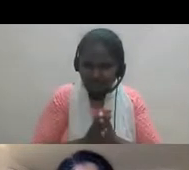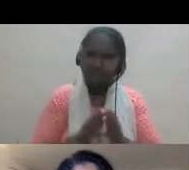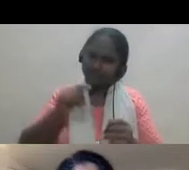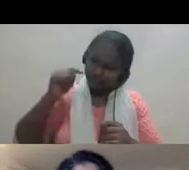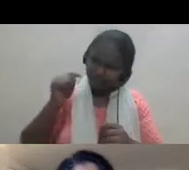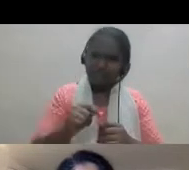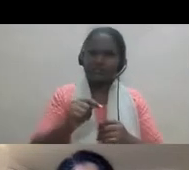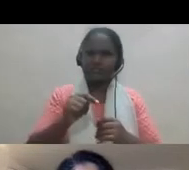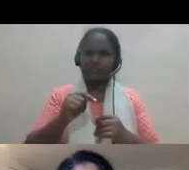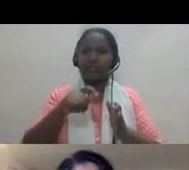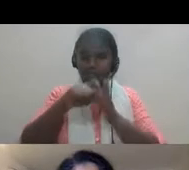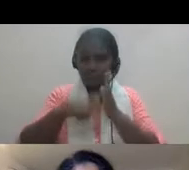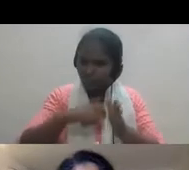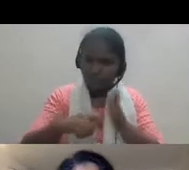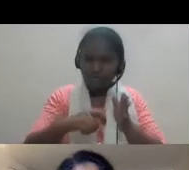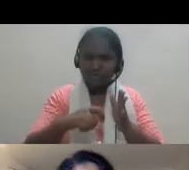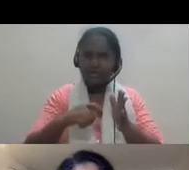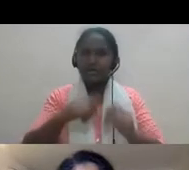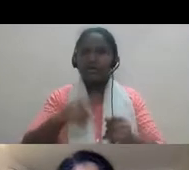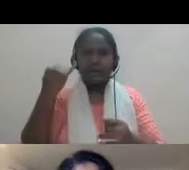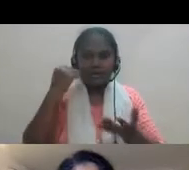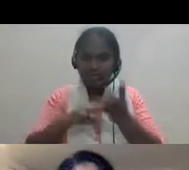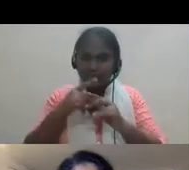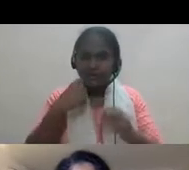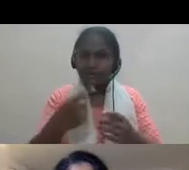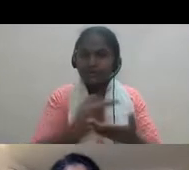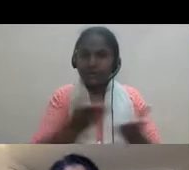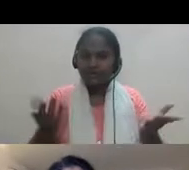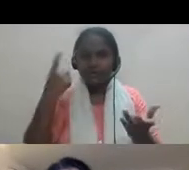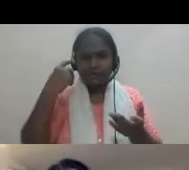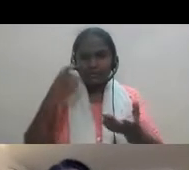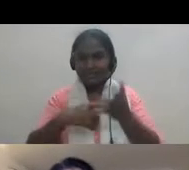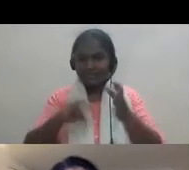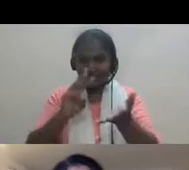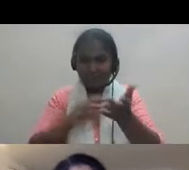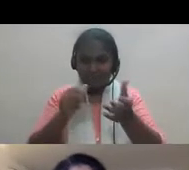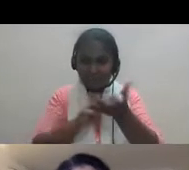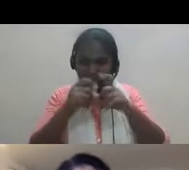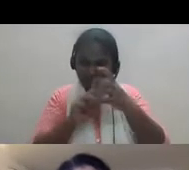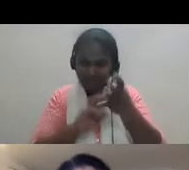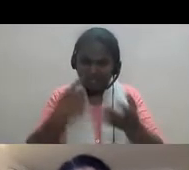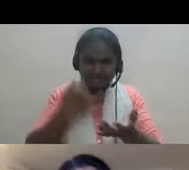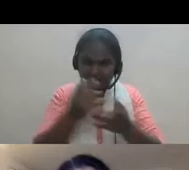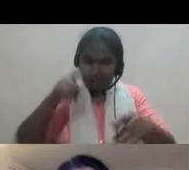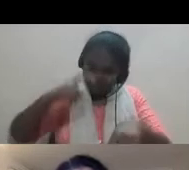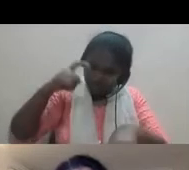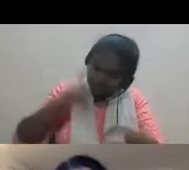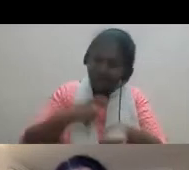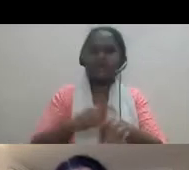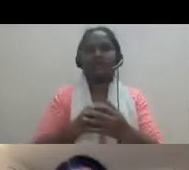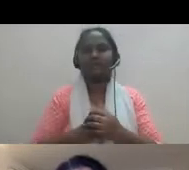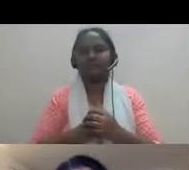And that project, which was a massive installation, well, it was a massive installation for the time.